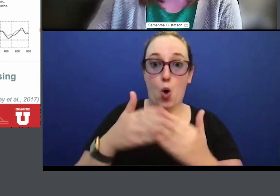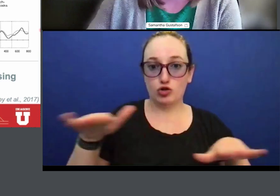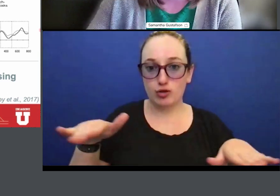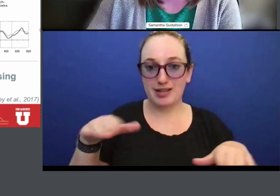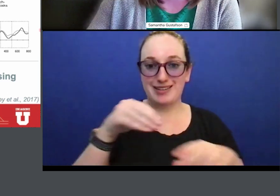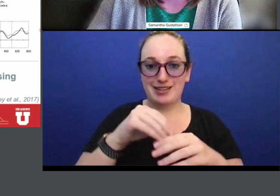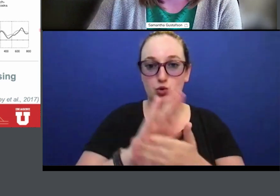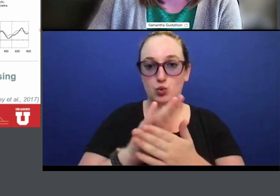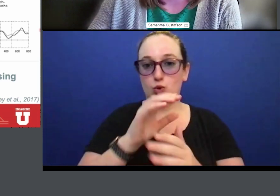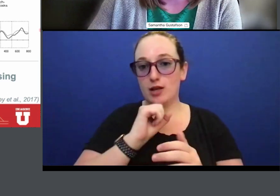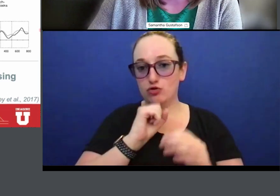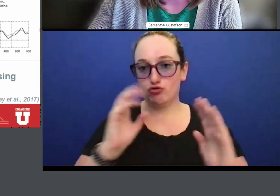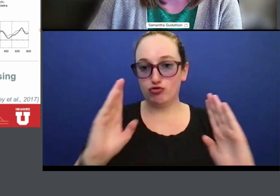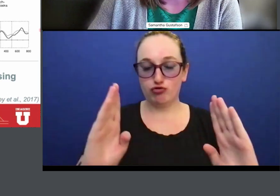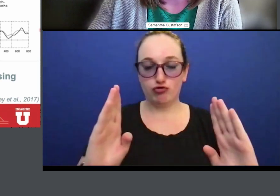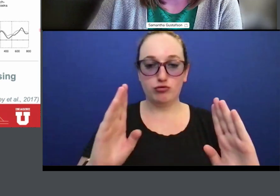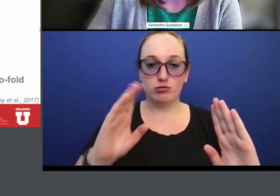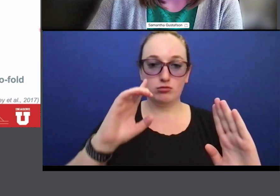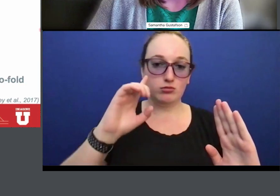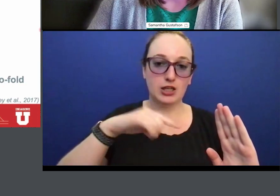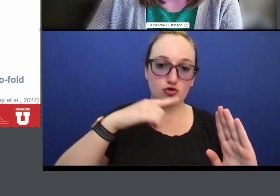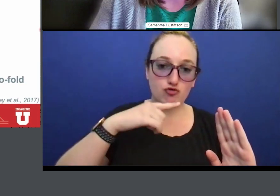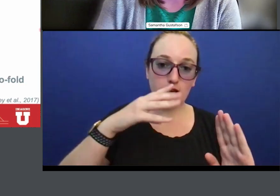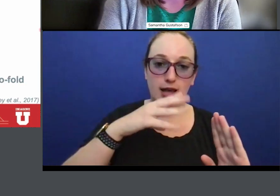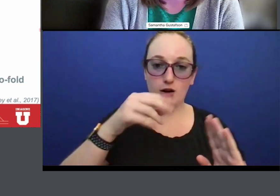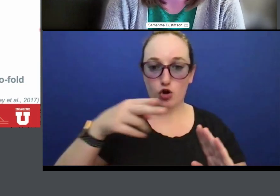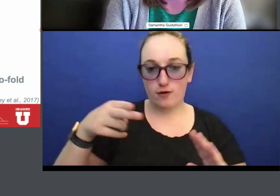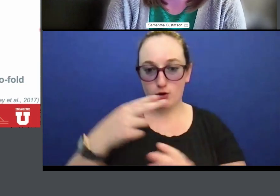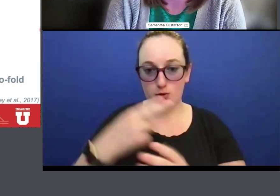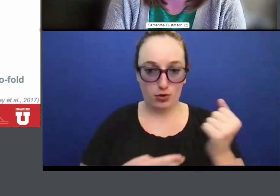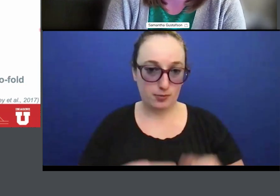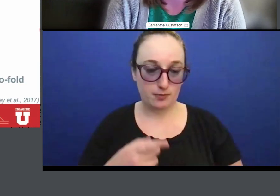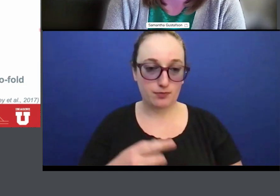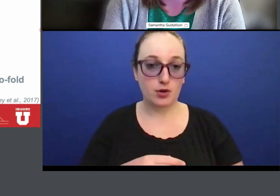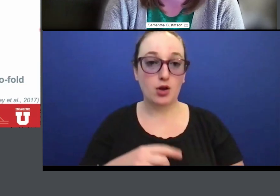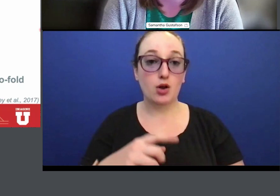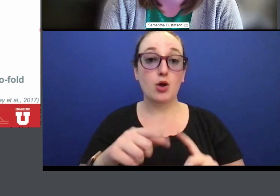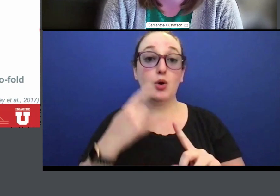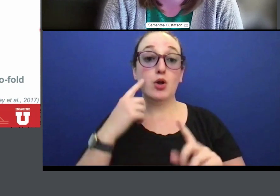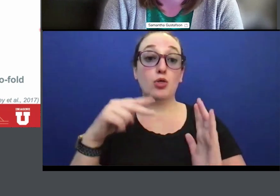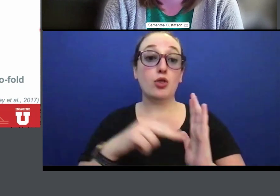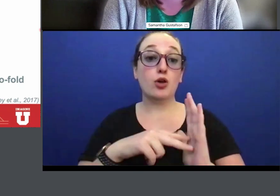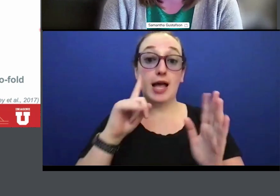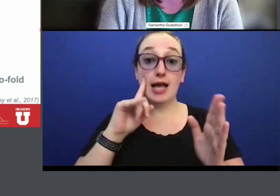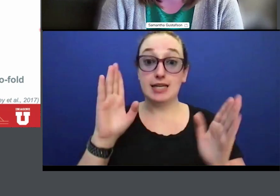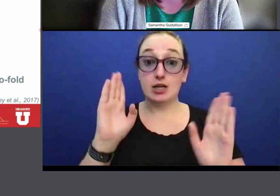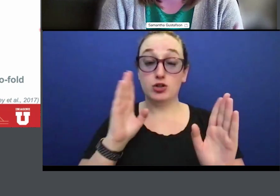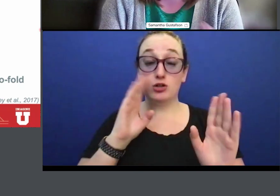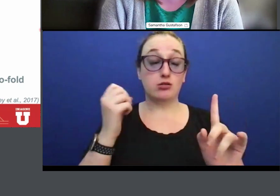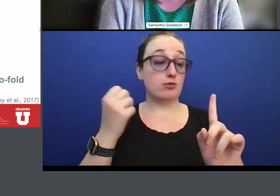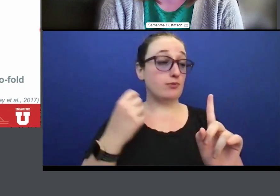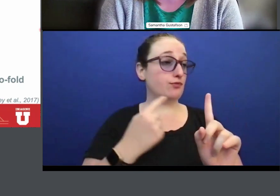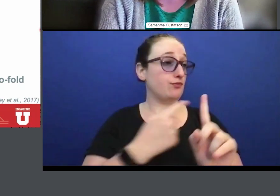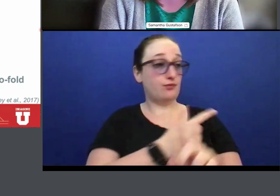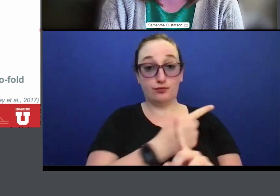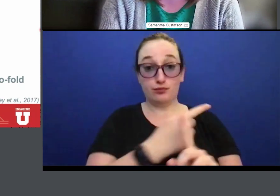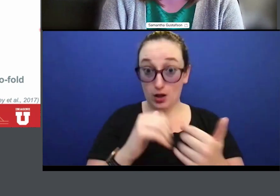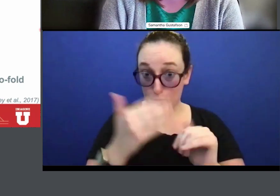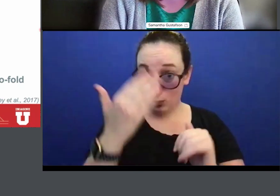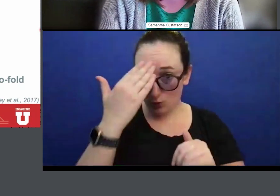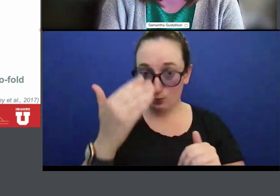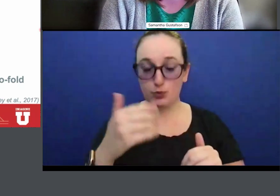the school age range. When we look at attention lapses, we had children monitor a screen. So this